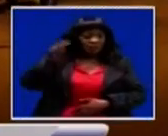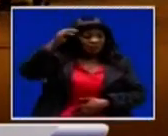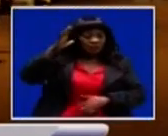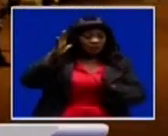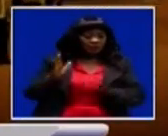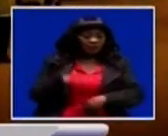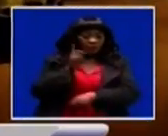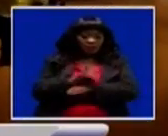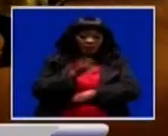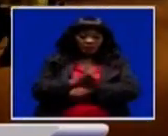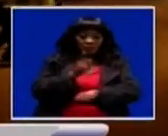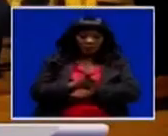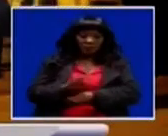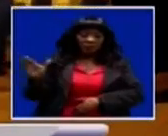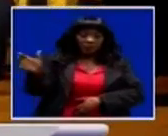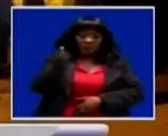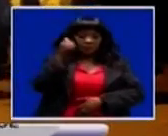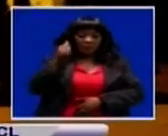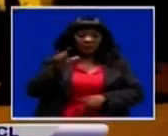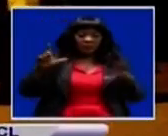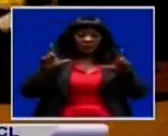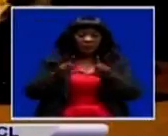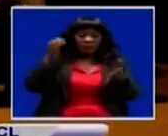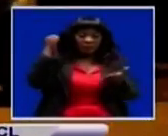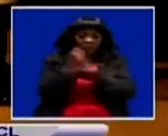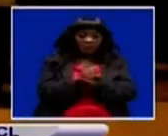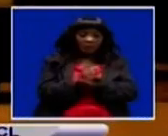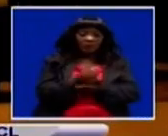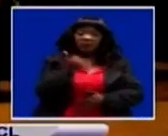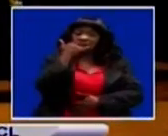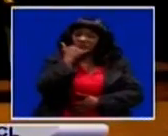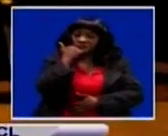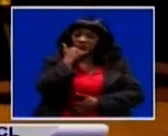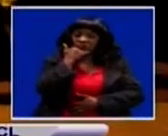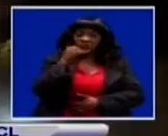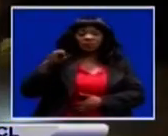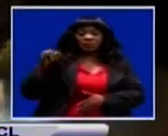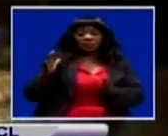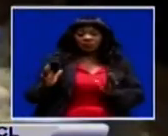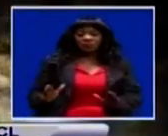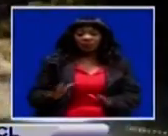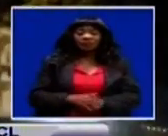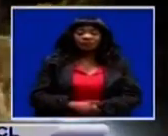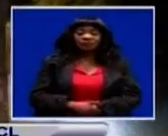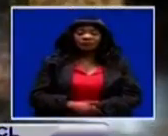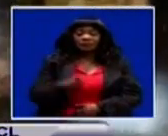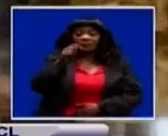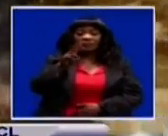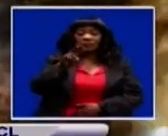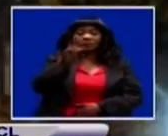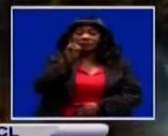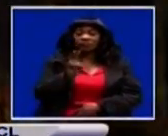start revoking certificates of competences for ailing public officers. Lucky Piri, TV2